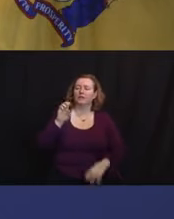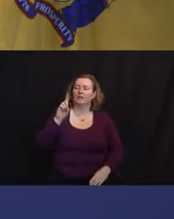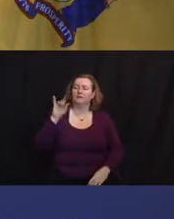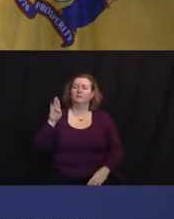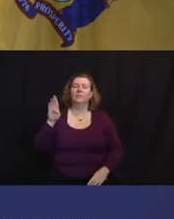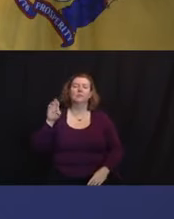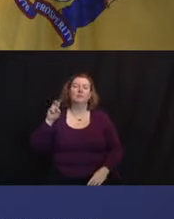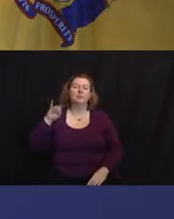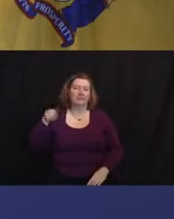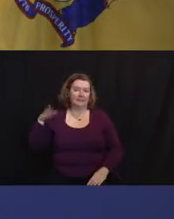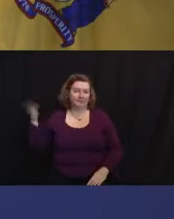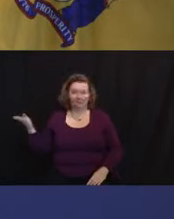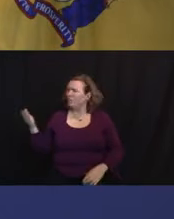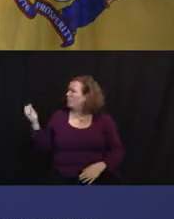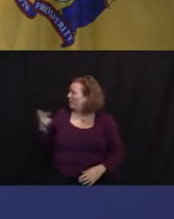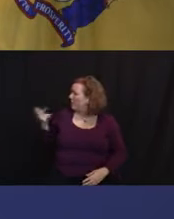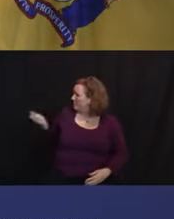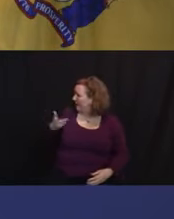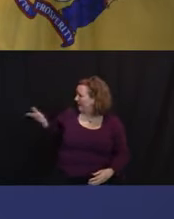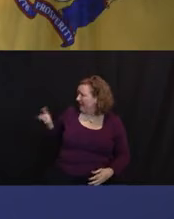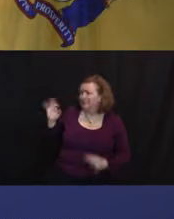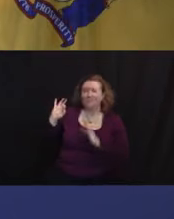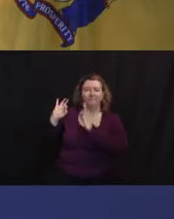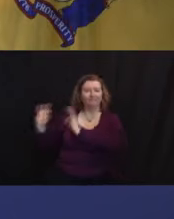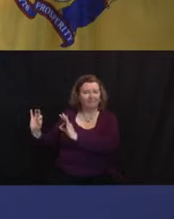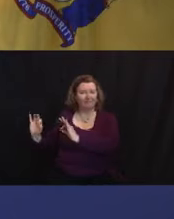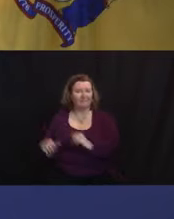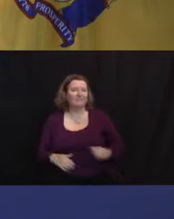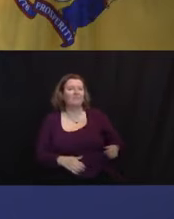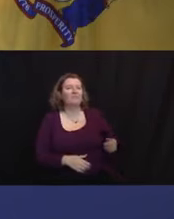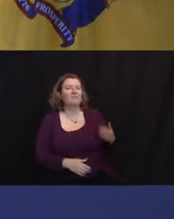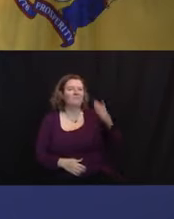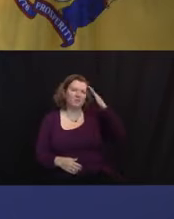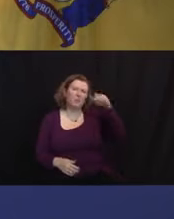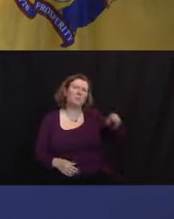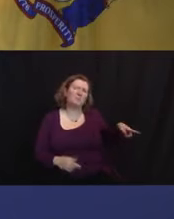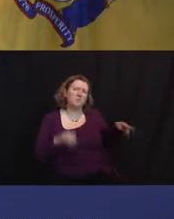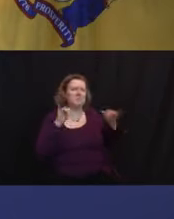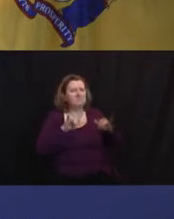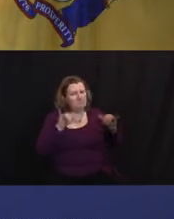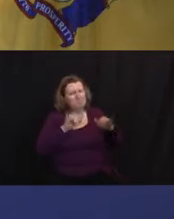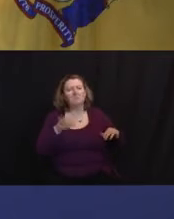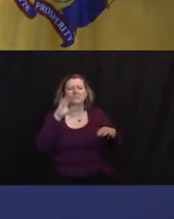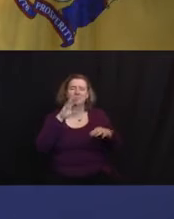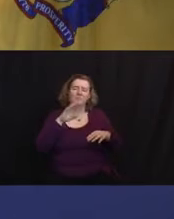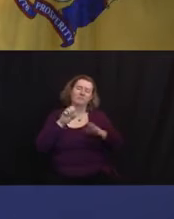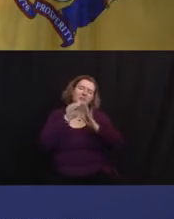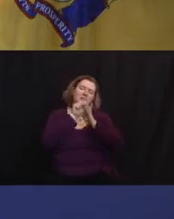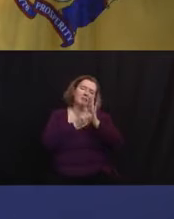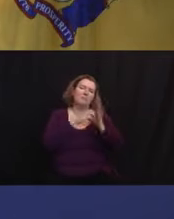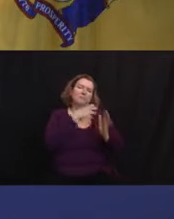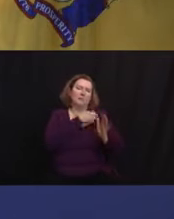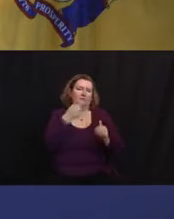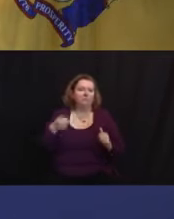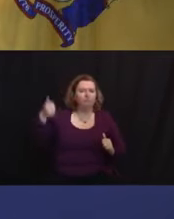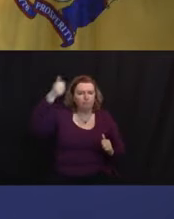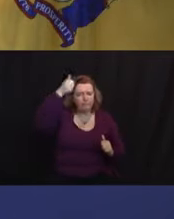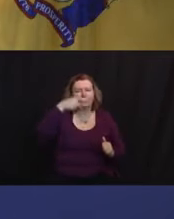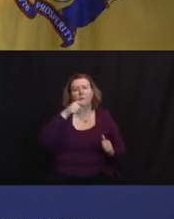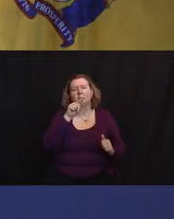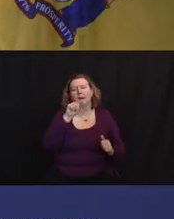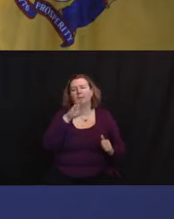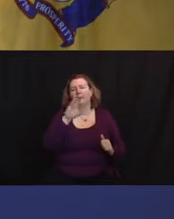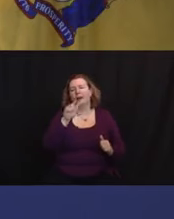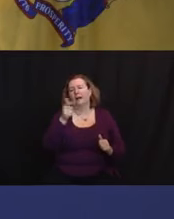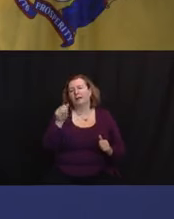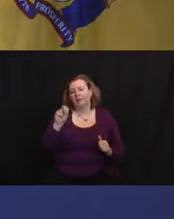both. Eddie, welcome back. To my left, another guy who needs no introduction, the Superintendent of the State Police, Colonel Pat Callahan. We have Chief